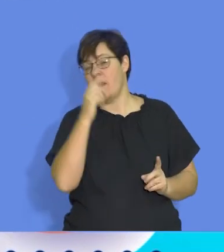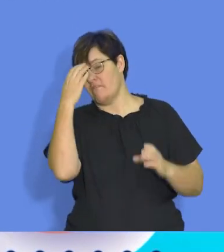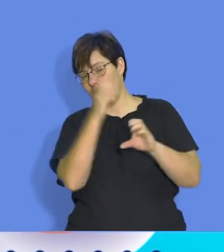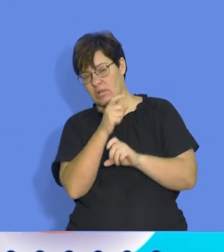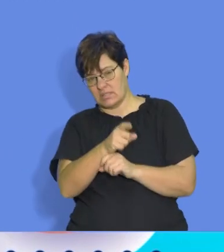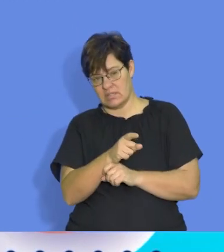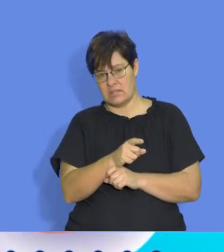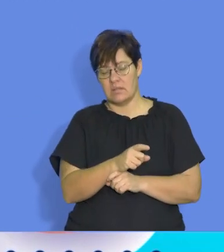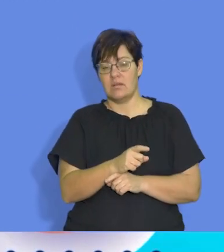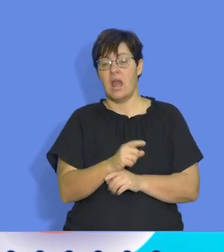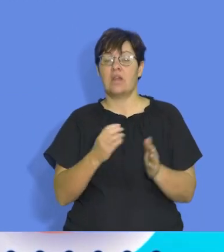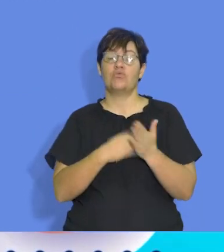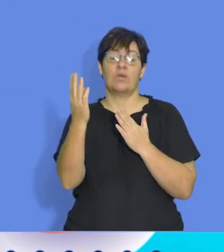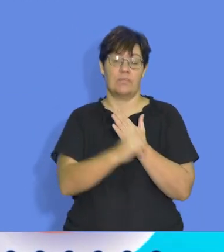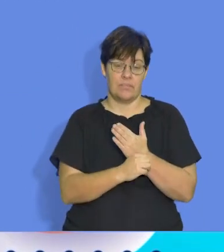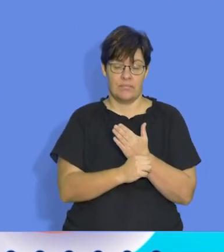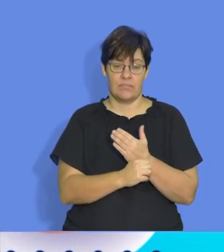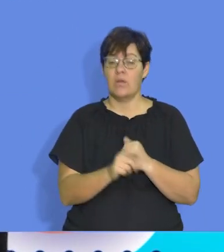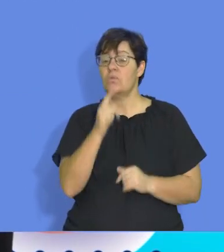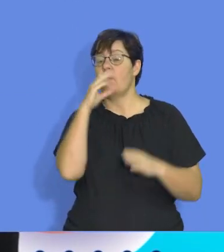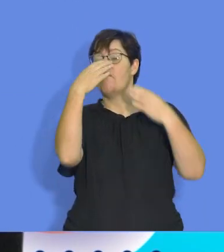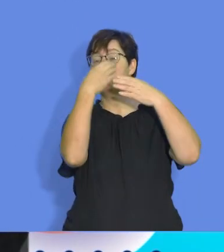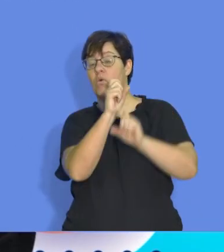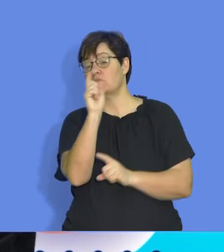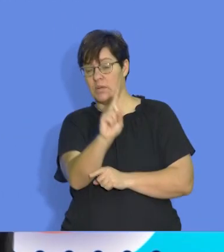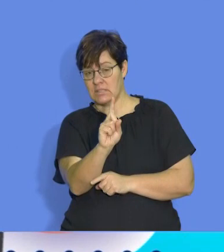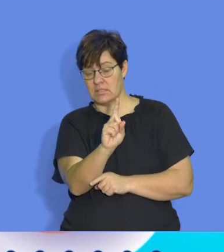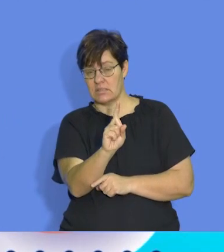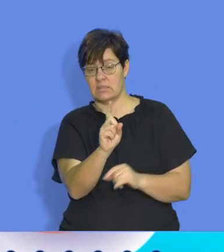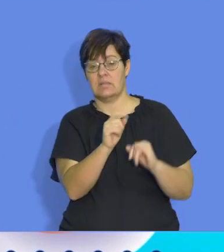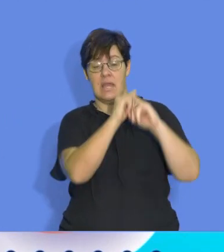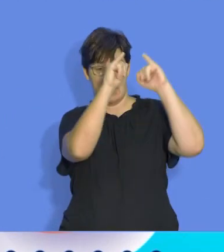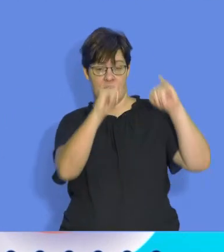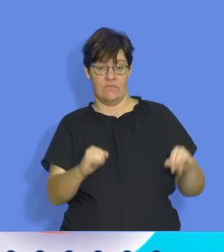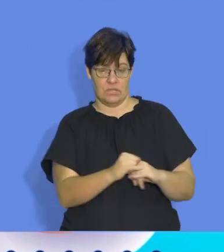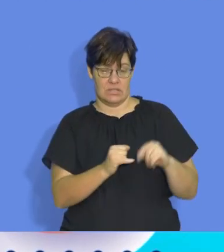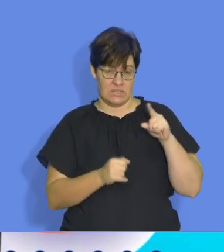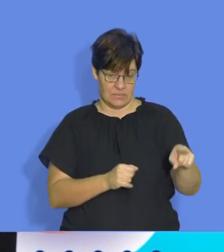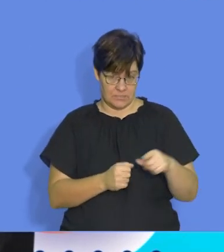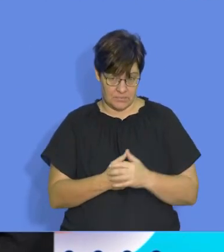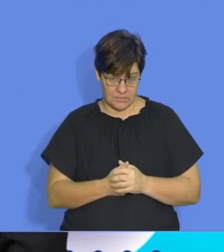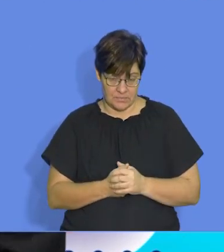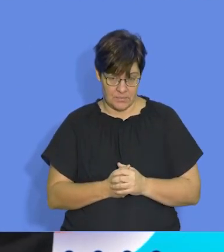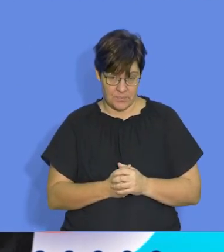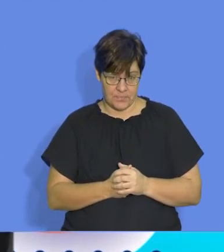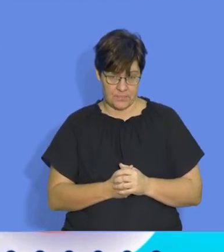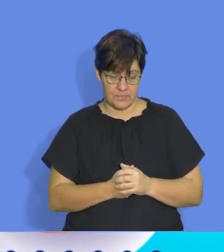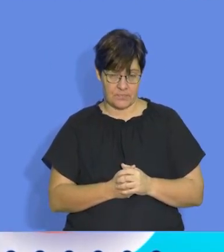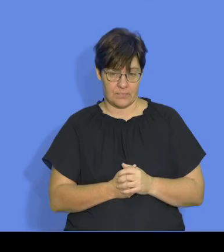our curriculum purposes, you will only be expected to know the invoice basis of